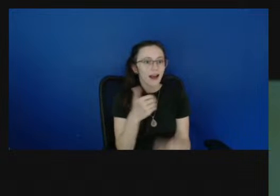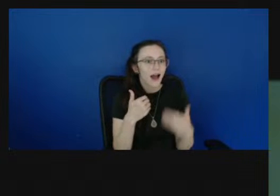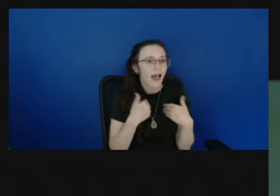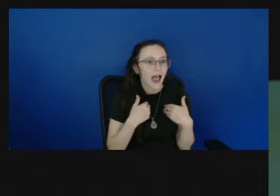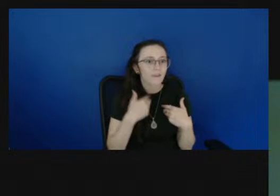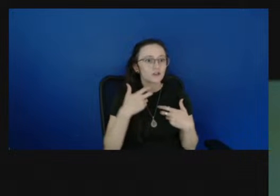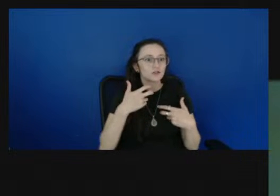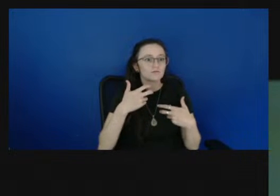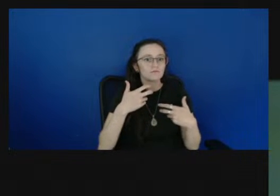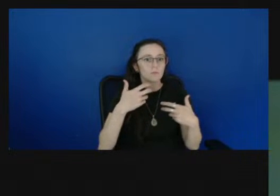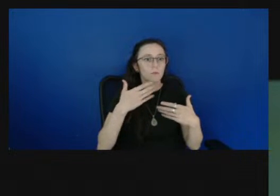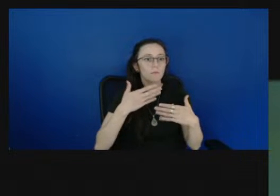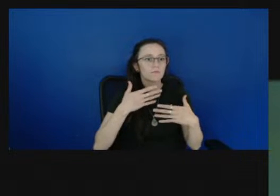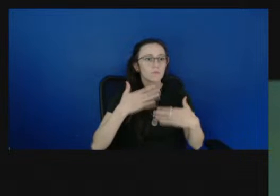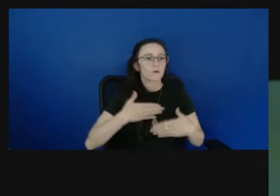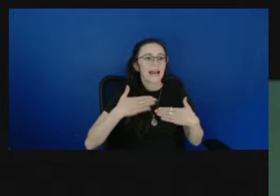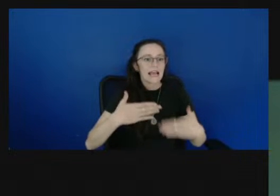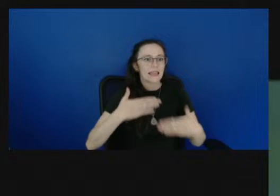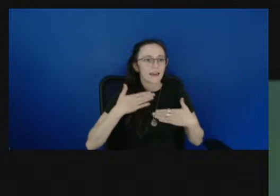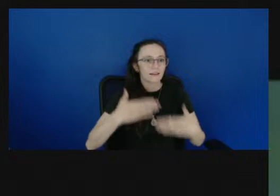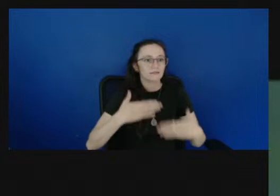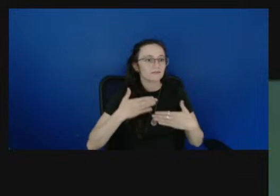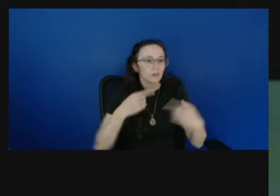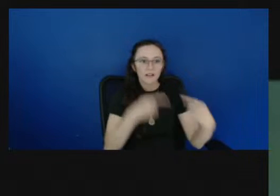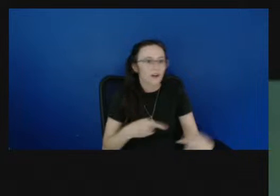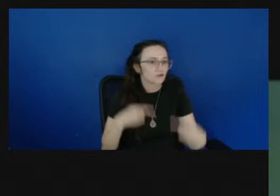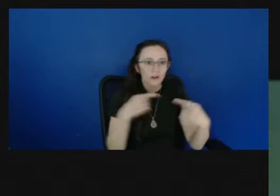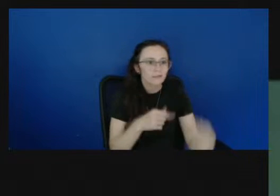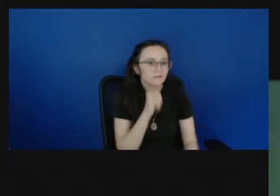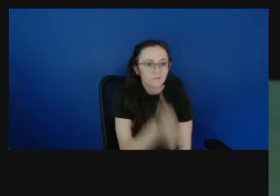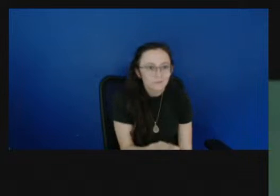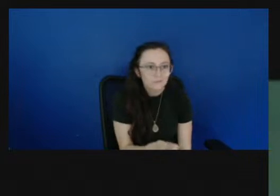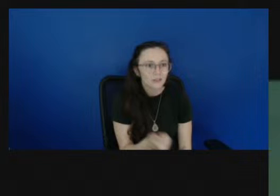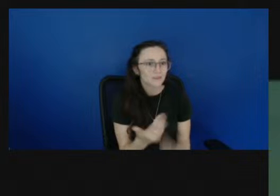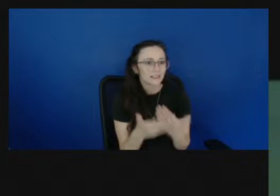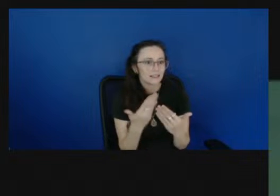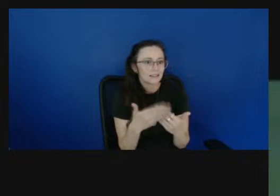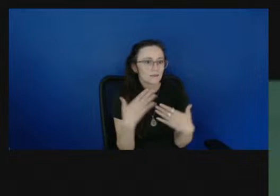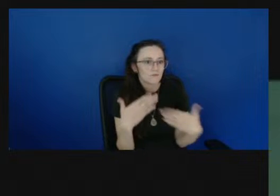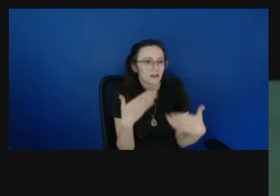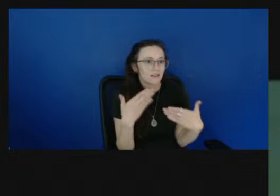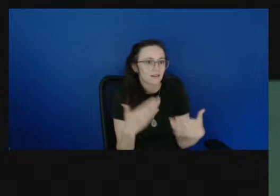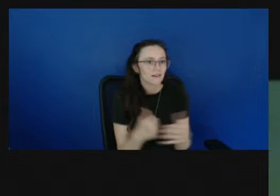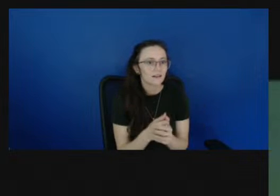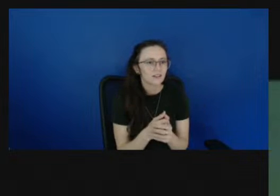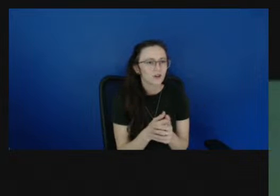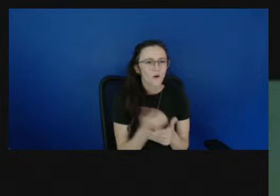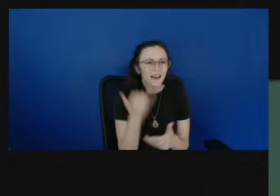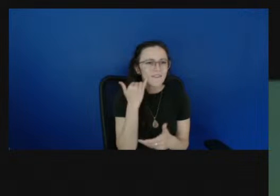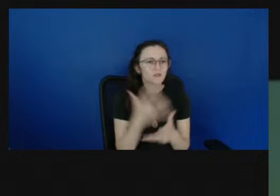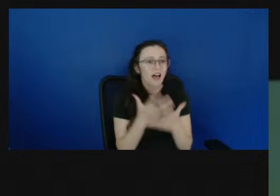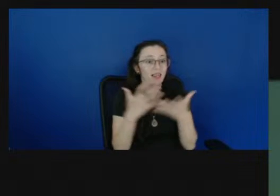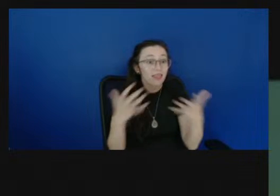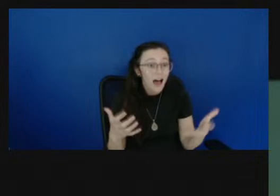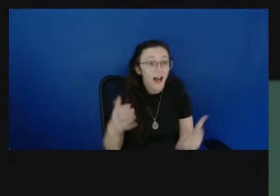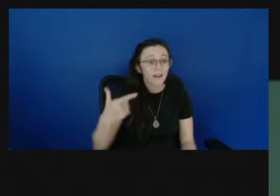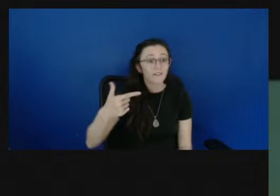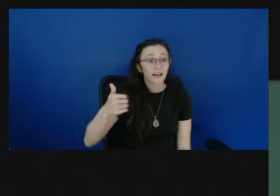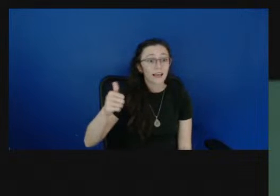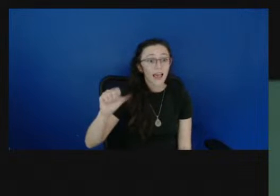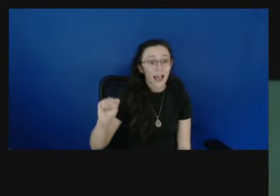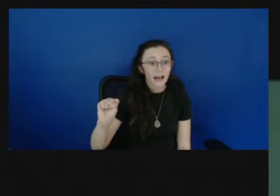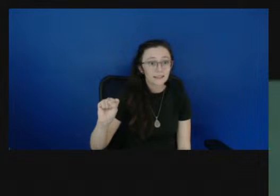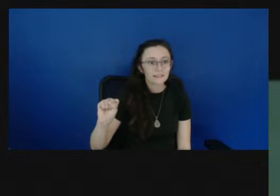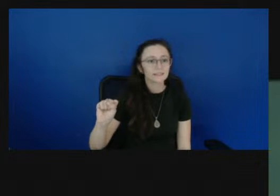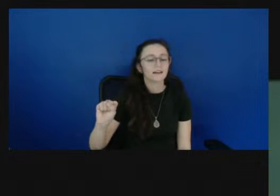sulfur dioxide in the air. It was sweet breathing. So if there was very much magmatic gas being given off in 1924,